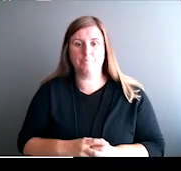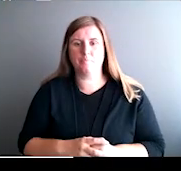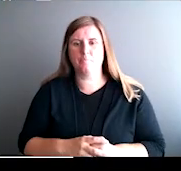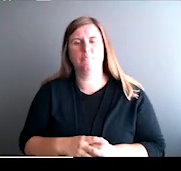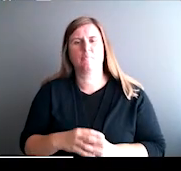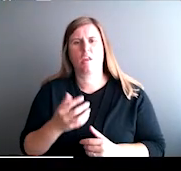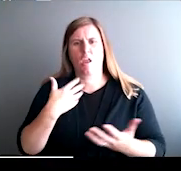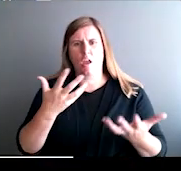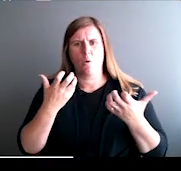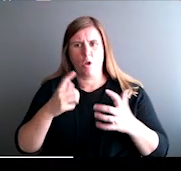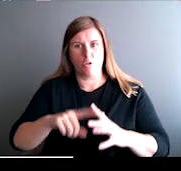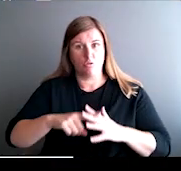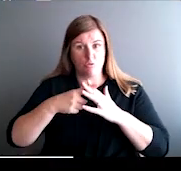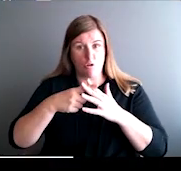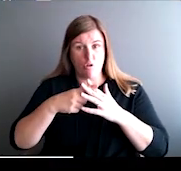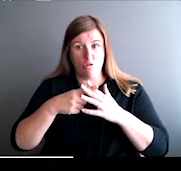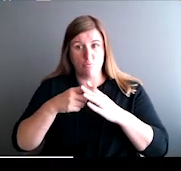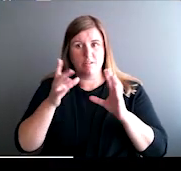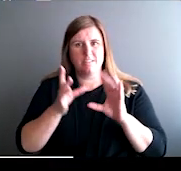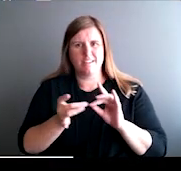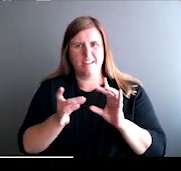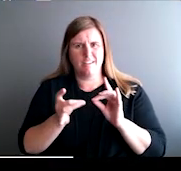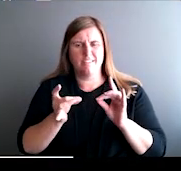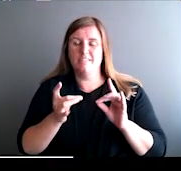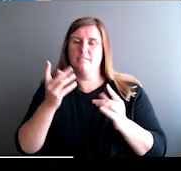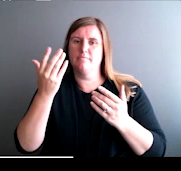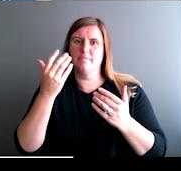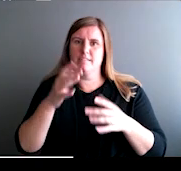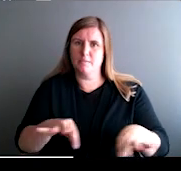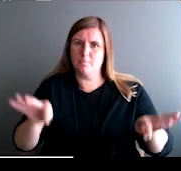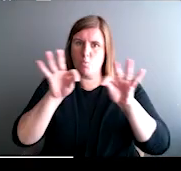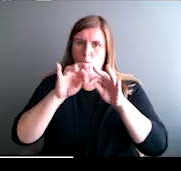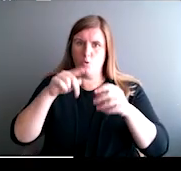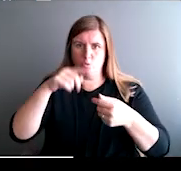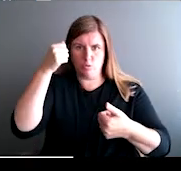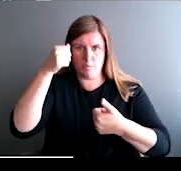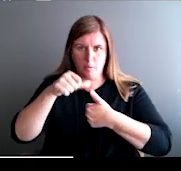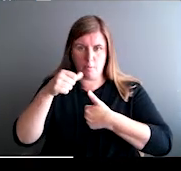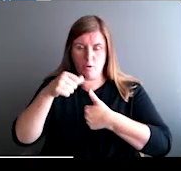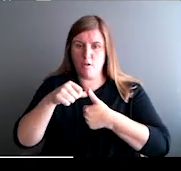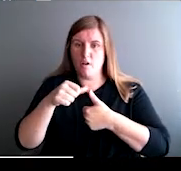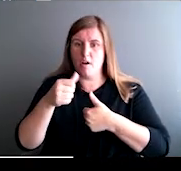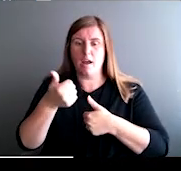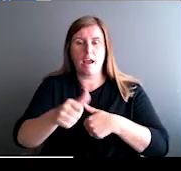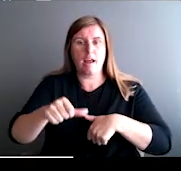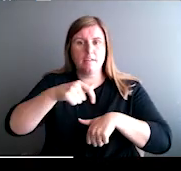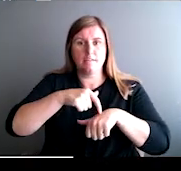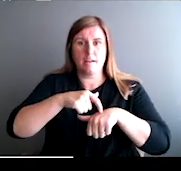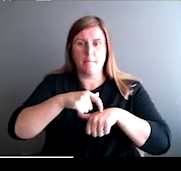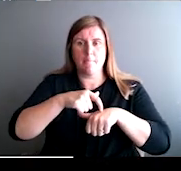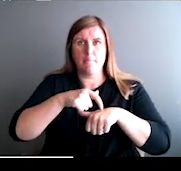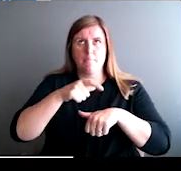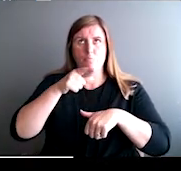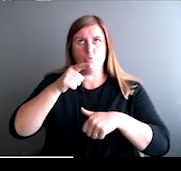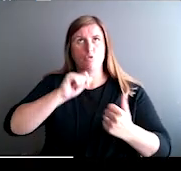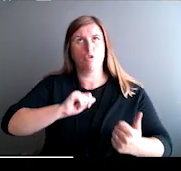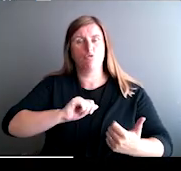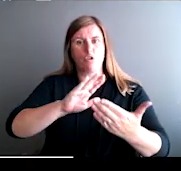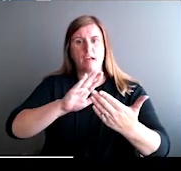I want to start out by stating that it's important to remember that any time that you're